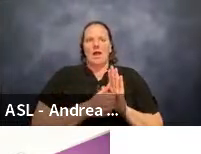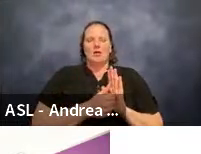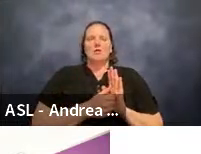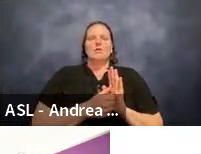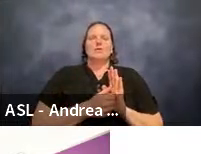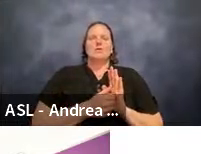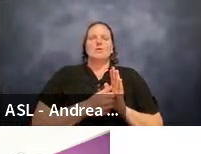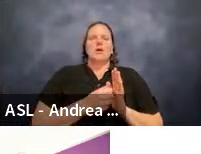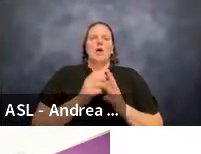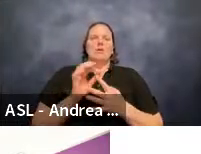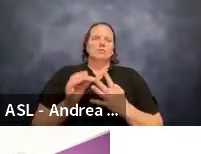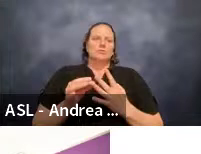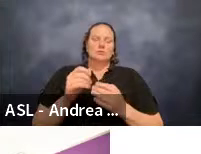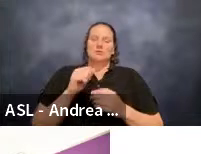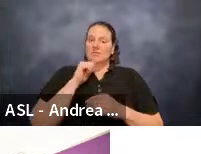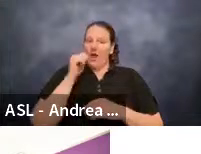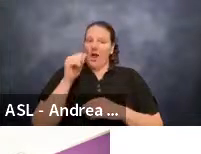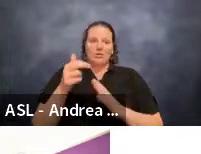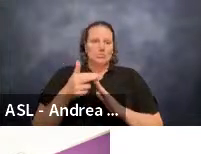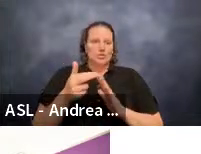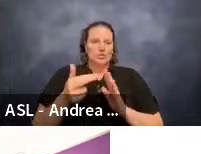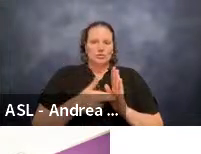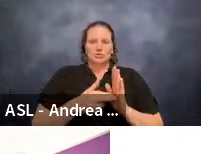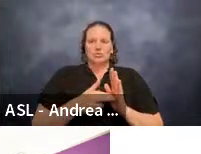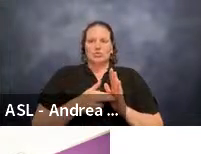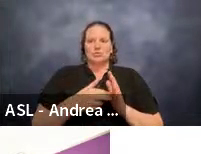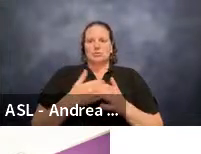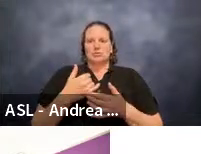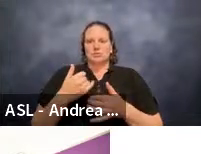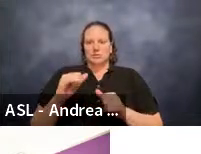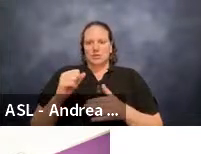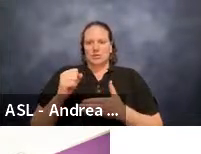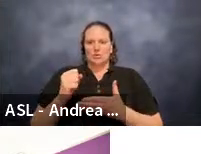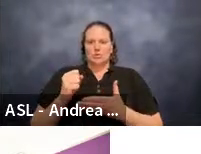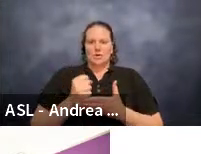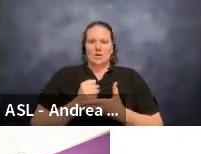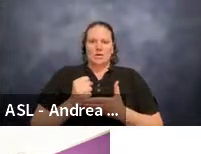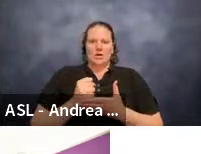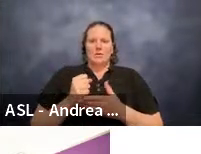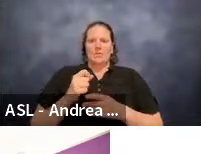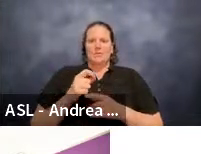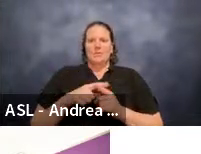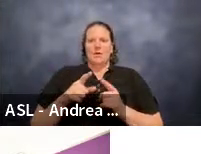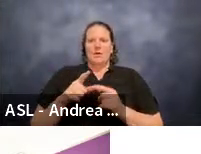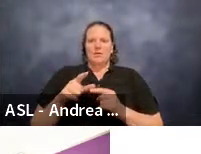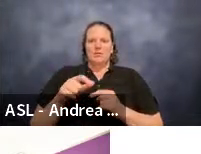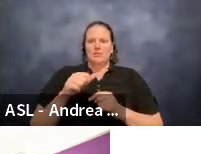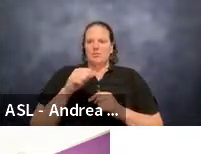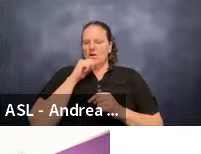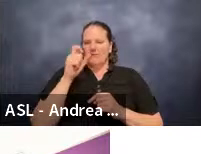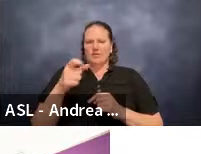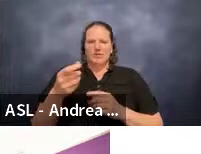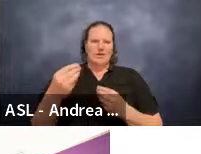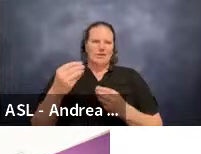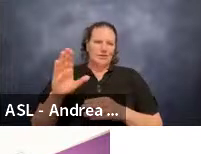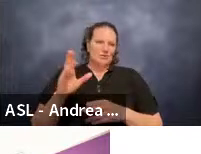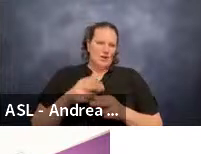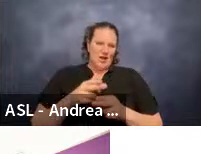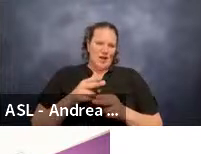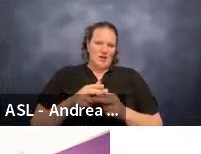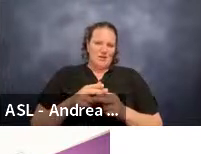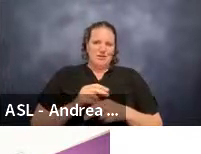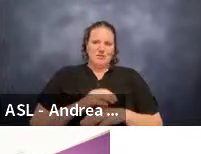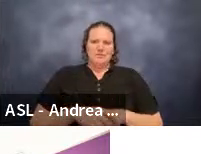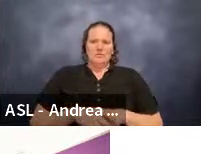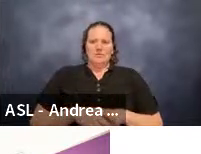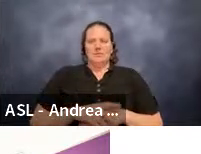unregistered option where you still have to have your credit card, but you don't necessarily have to give us your name, but you do.